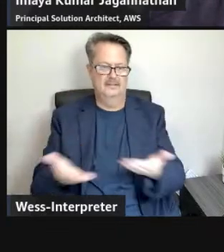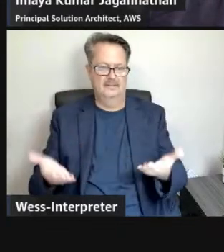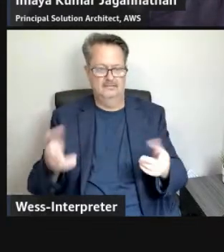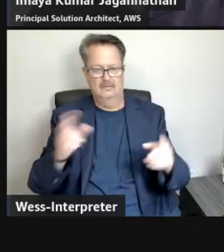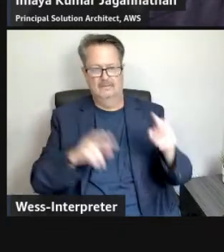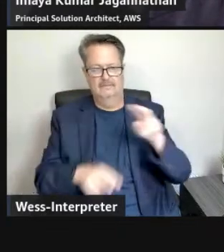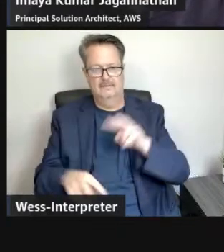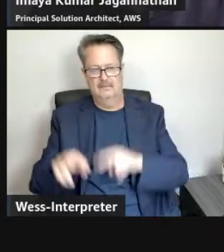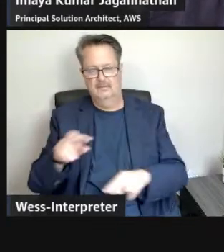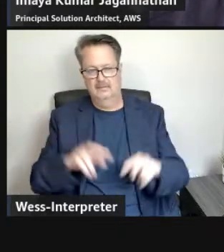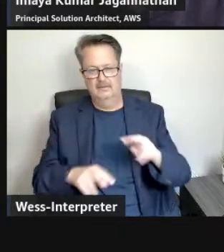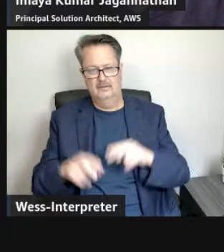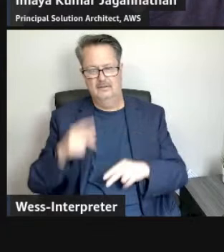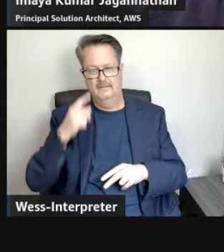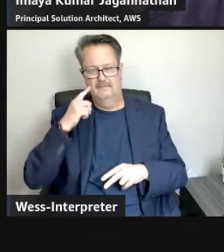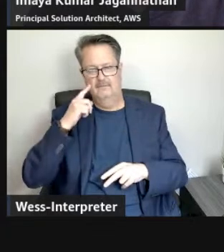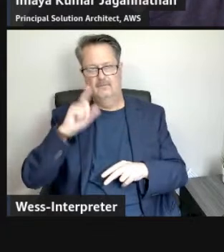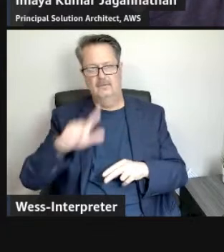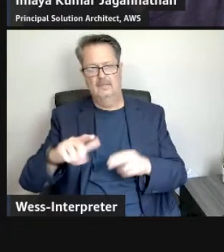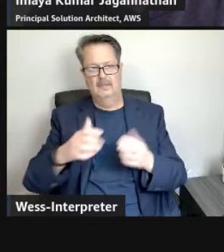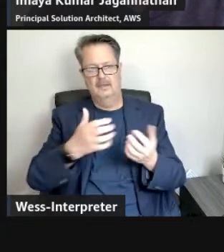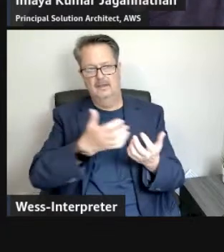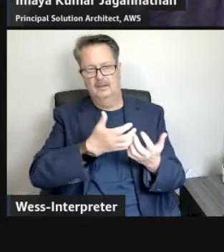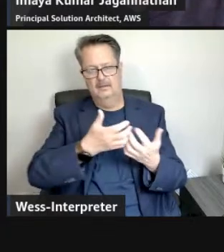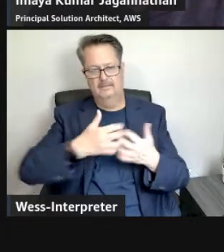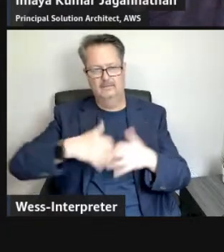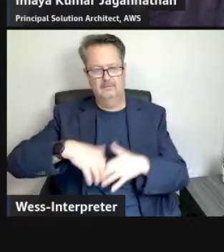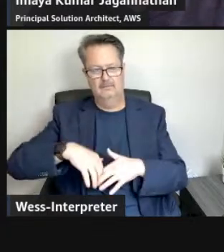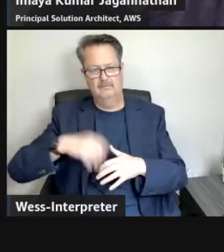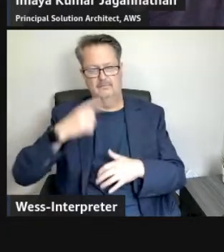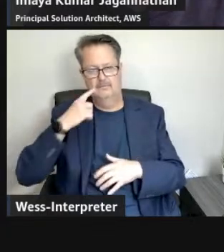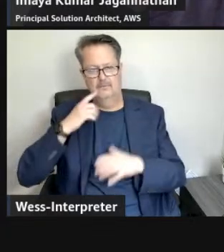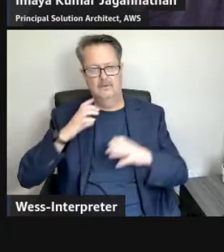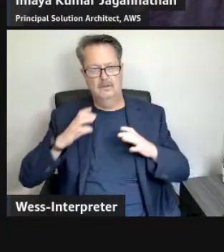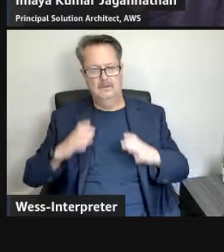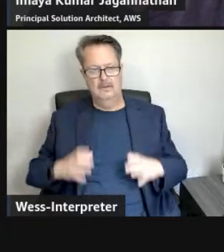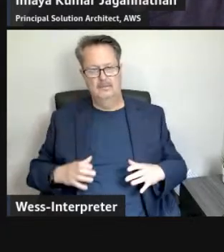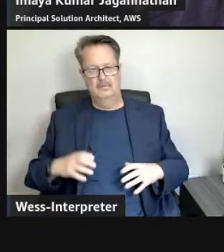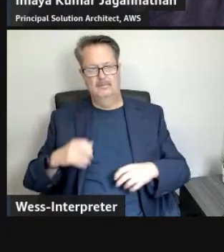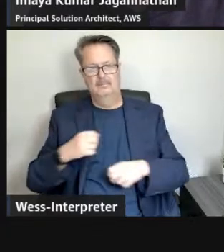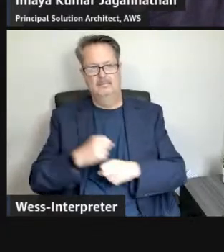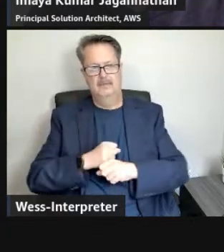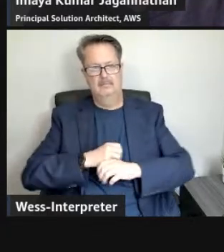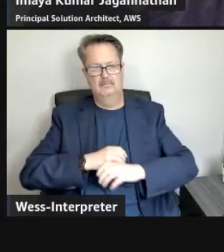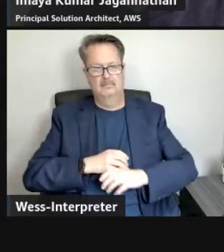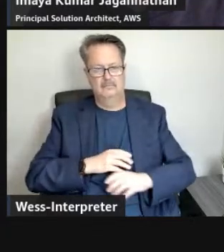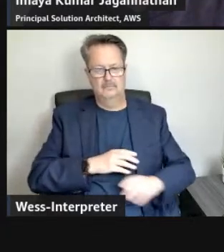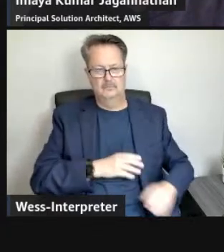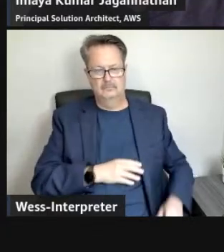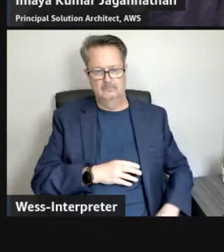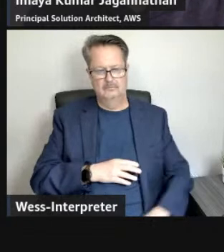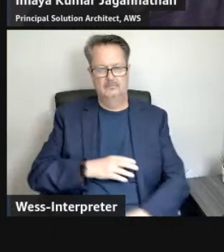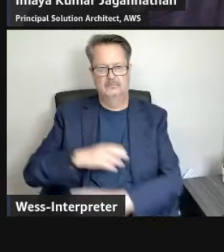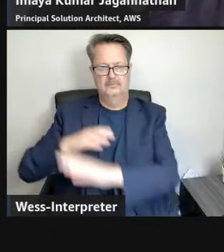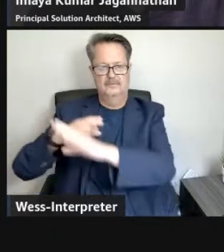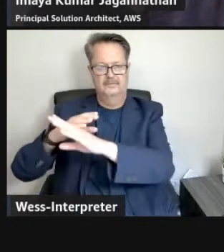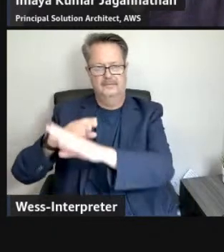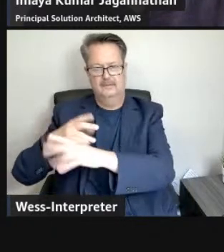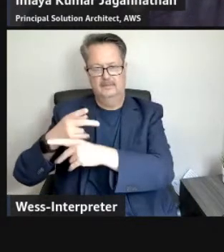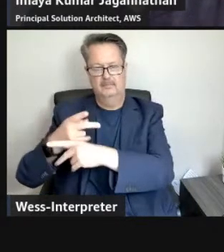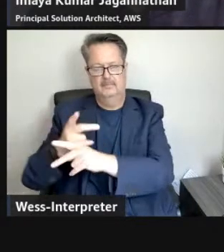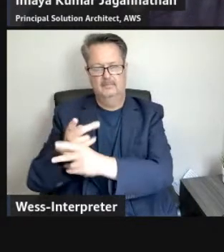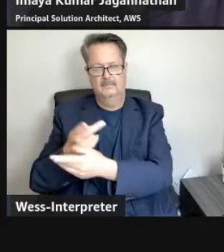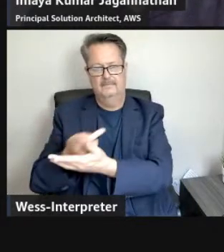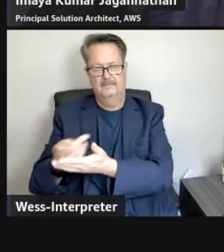scrape configuration, we encourage customers to make use of those to prevent the collector from failing altogether. Then